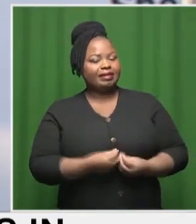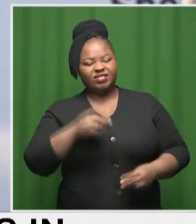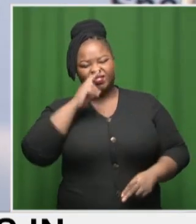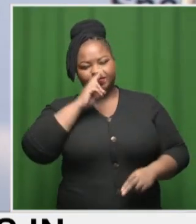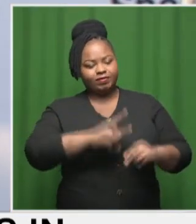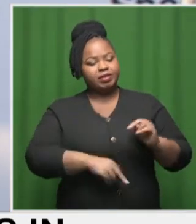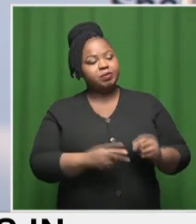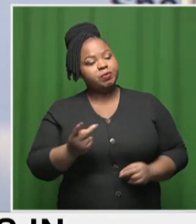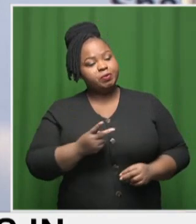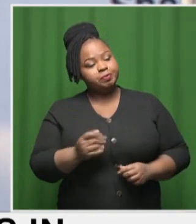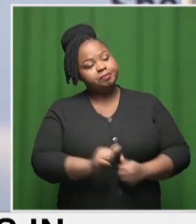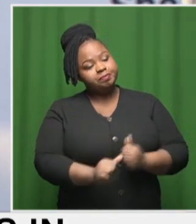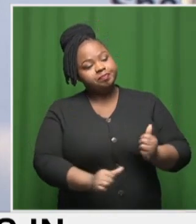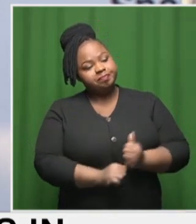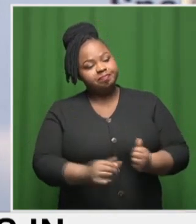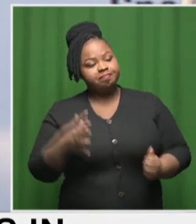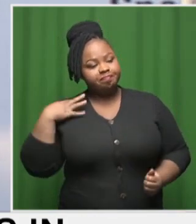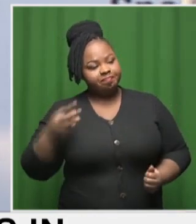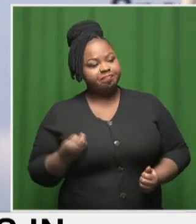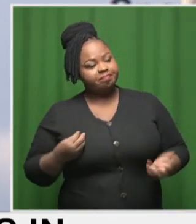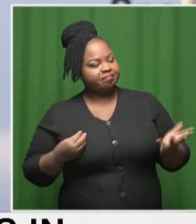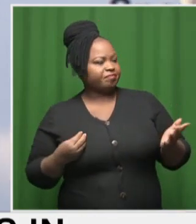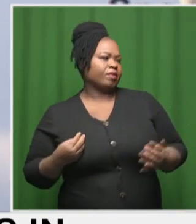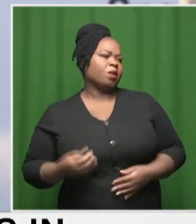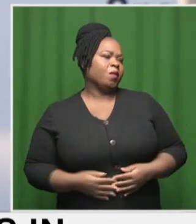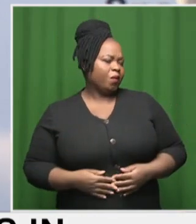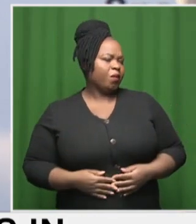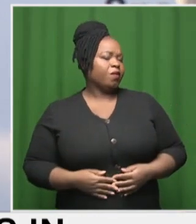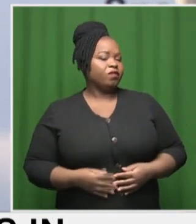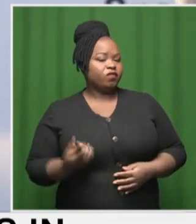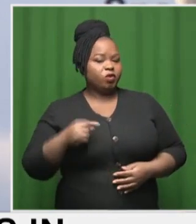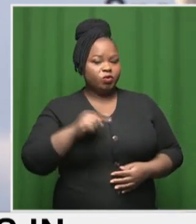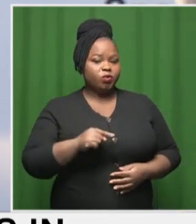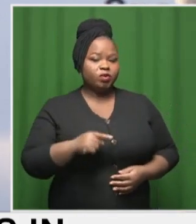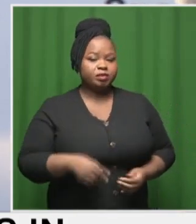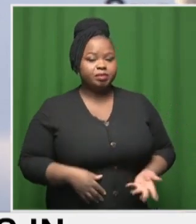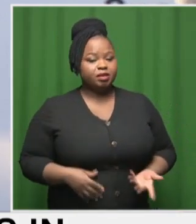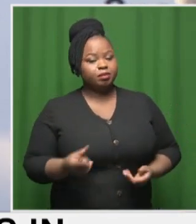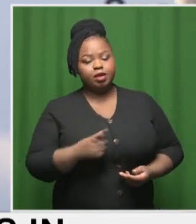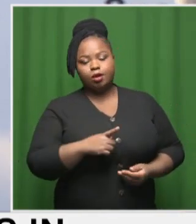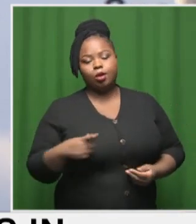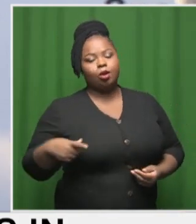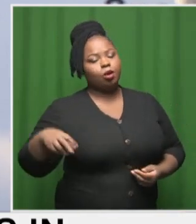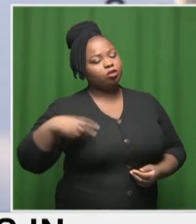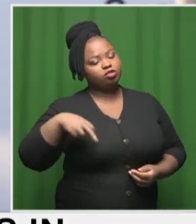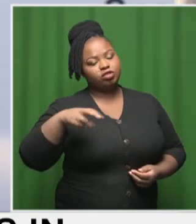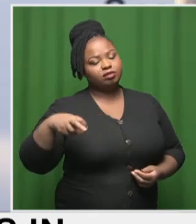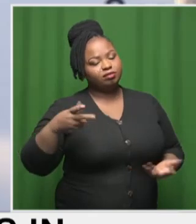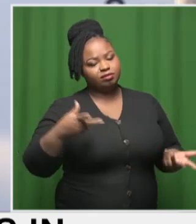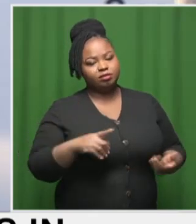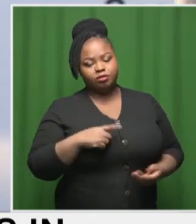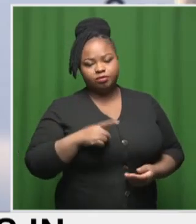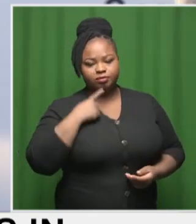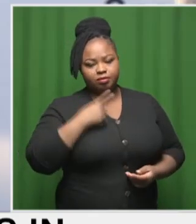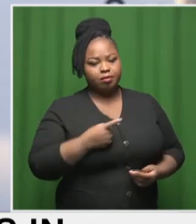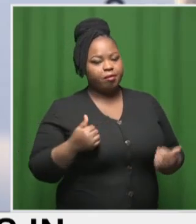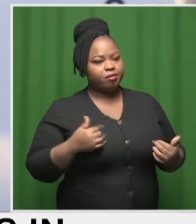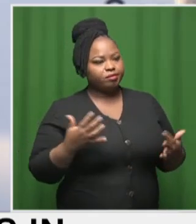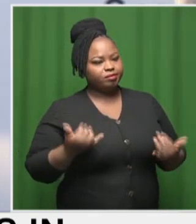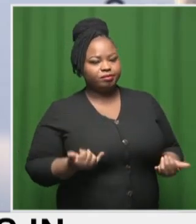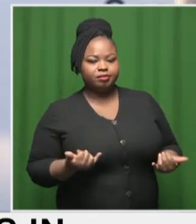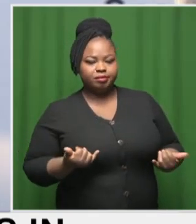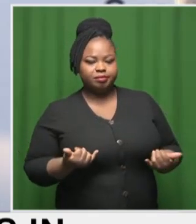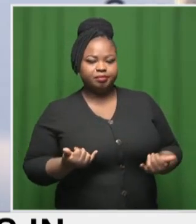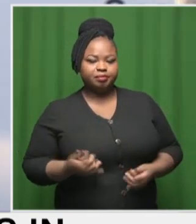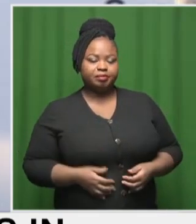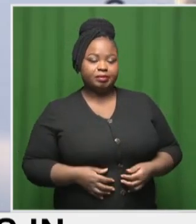around that. Deputy Minister, this has been, for you, it's been quite a journey, and a beautiful journey at that, because as you say, we're starting to get to